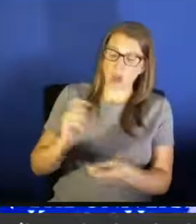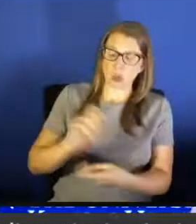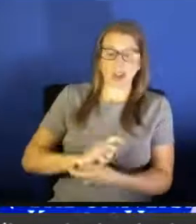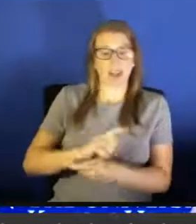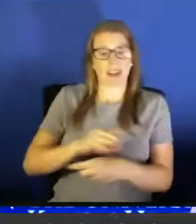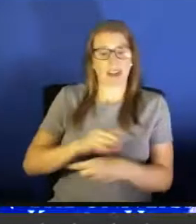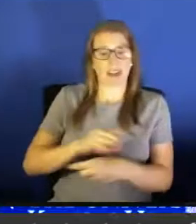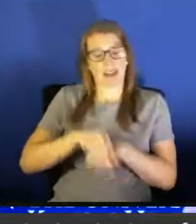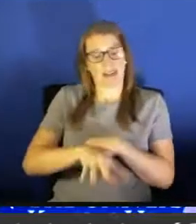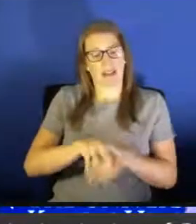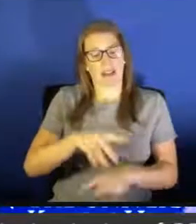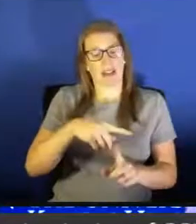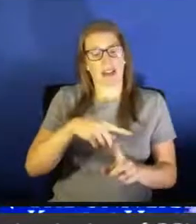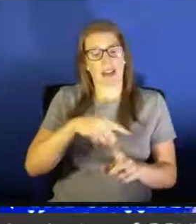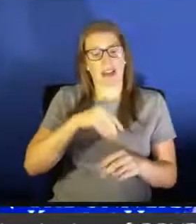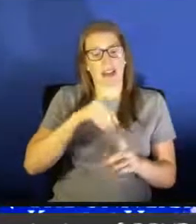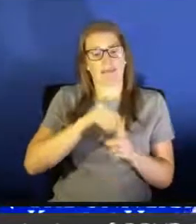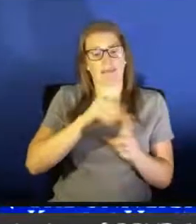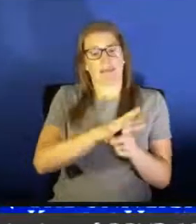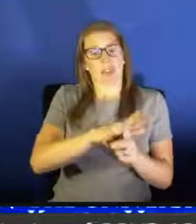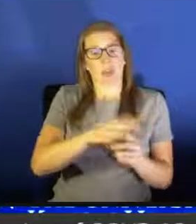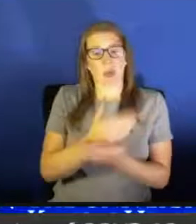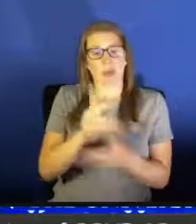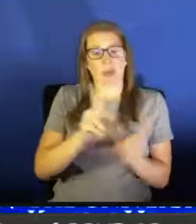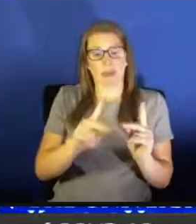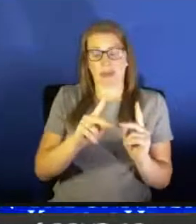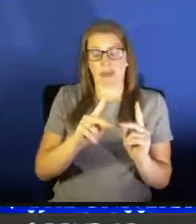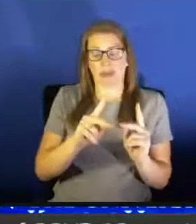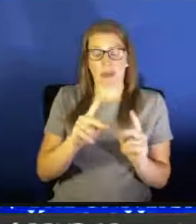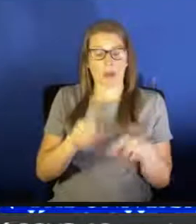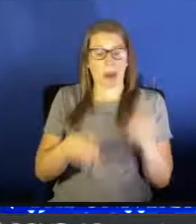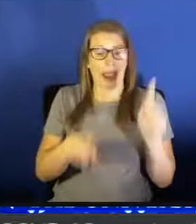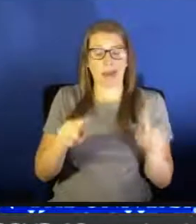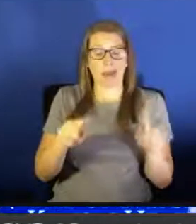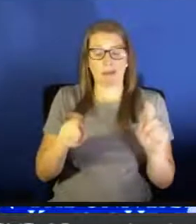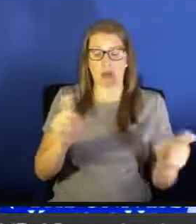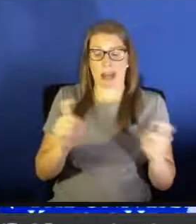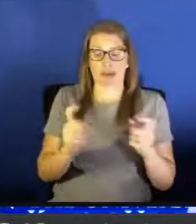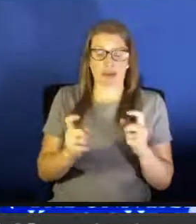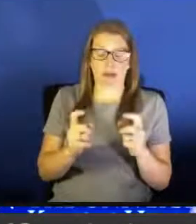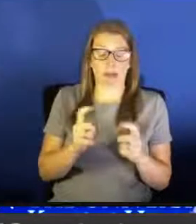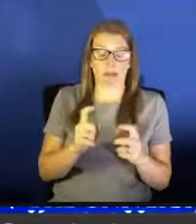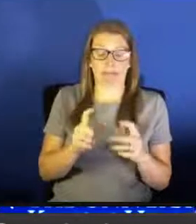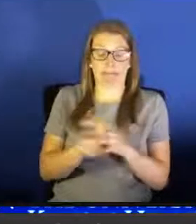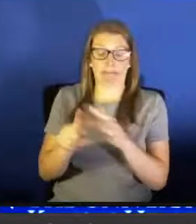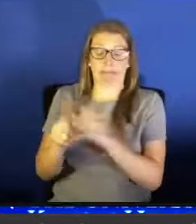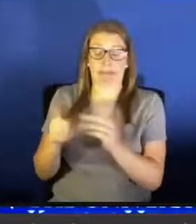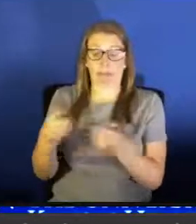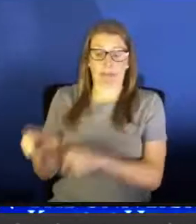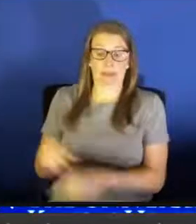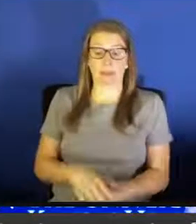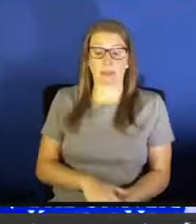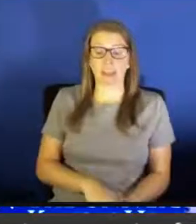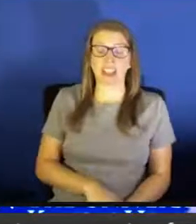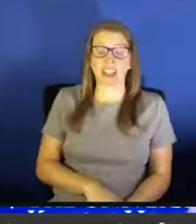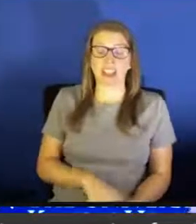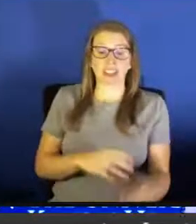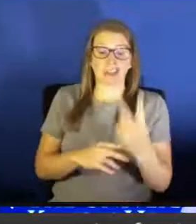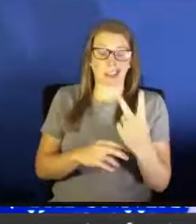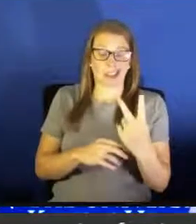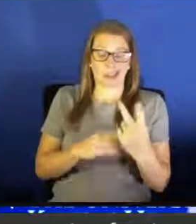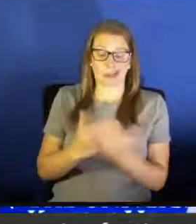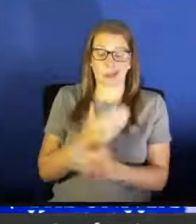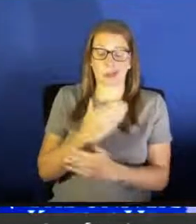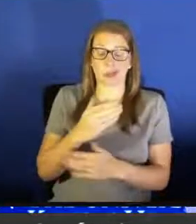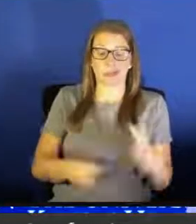people just because of random mutations that occur. We know these variants have arisen because of that, but then found some